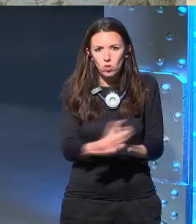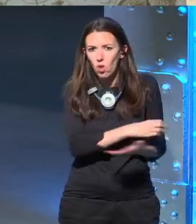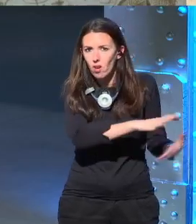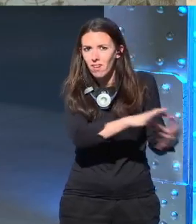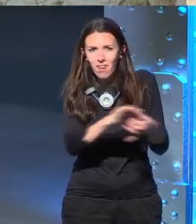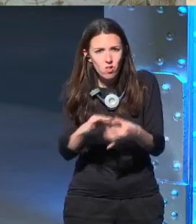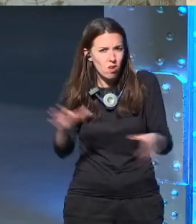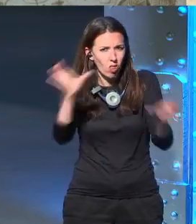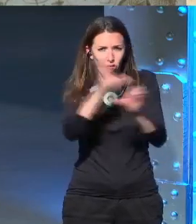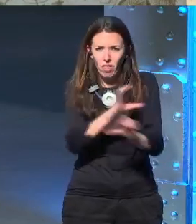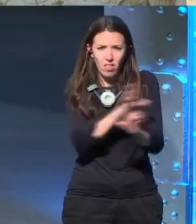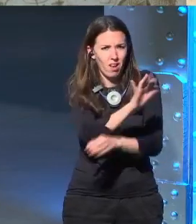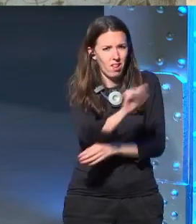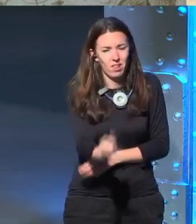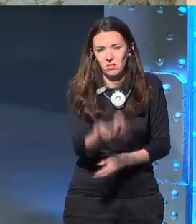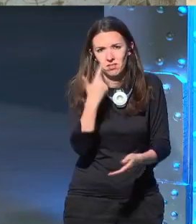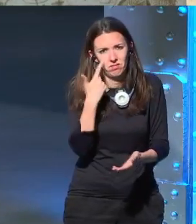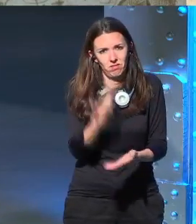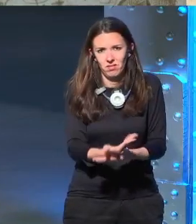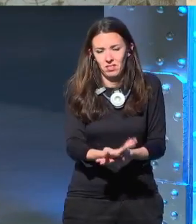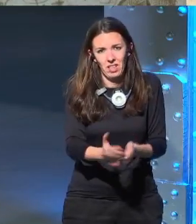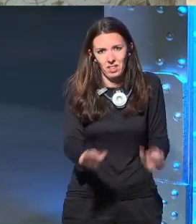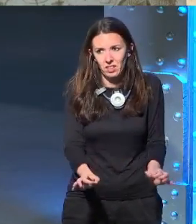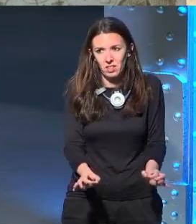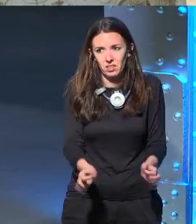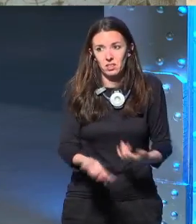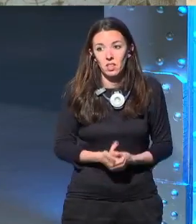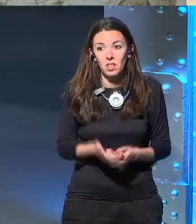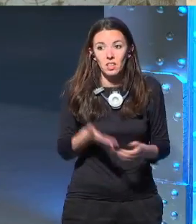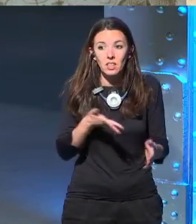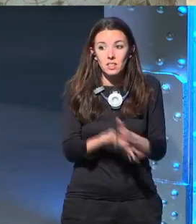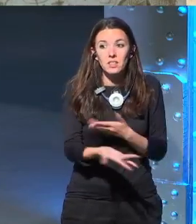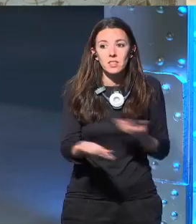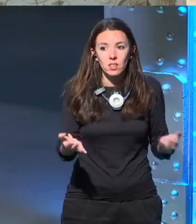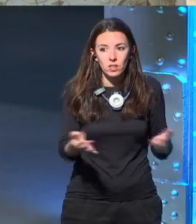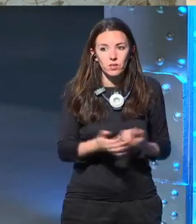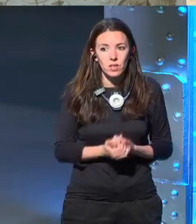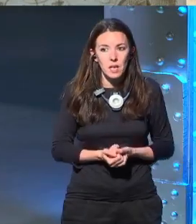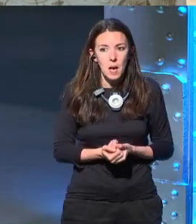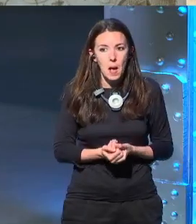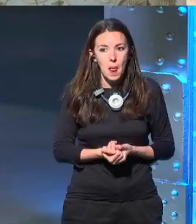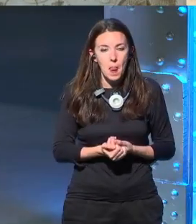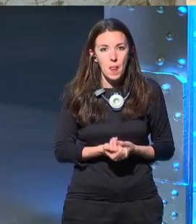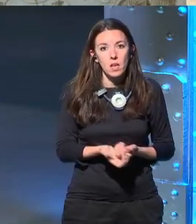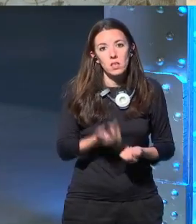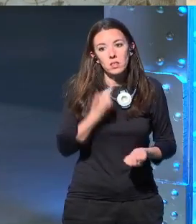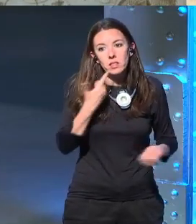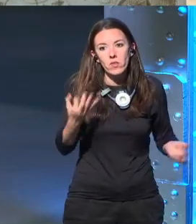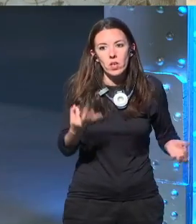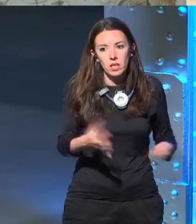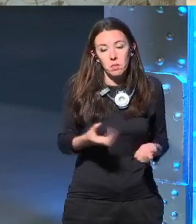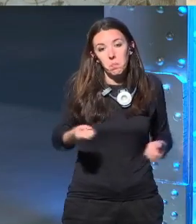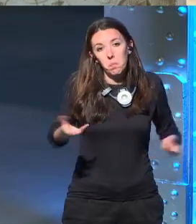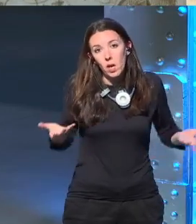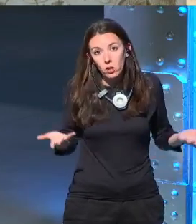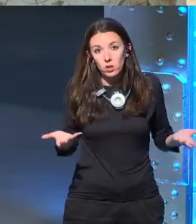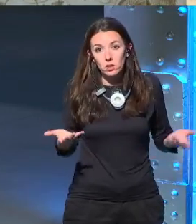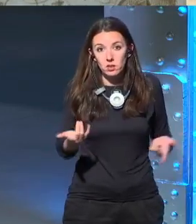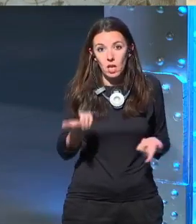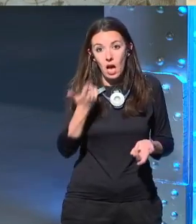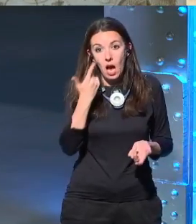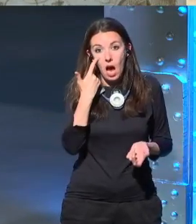does a living pig so he can look at the beating heart. And he realizes, unlike people before, that it's not that the blood opens the valve